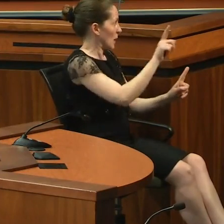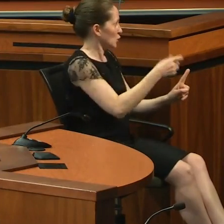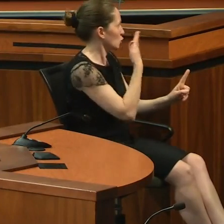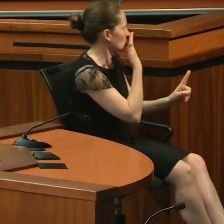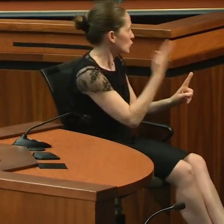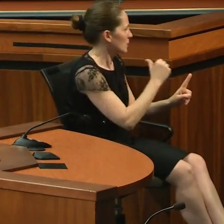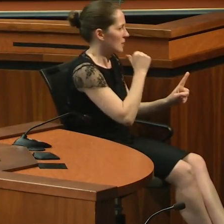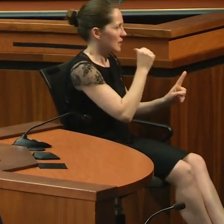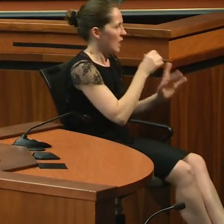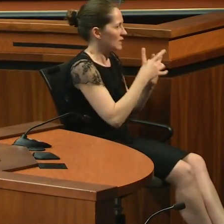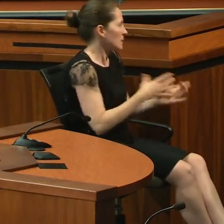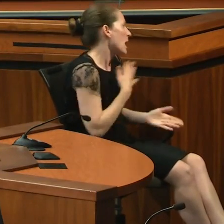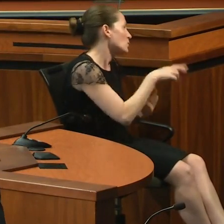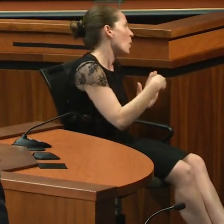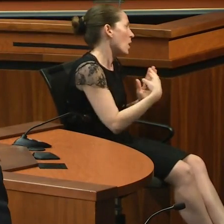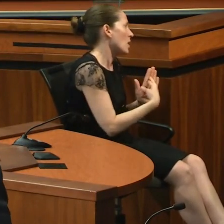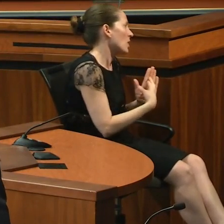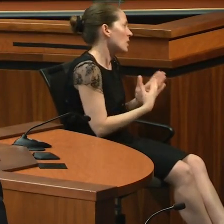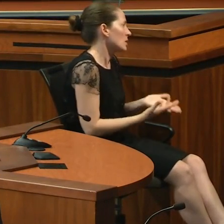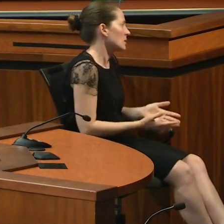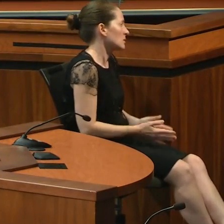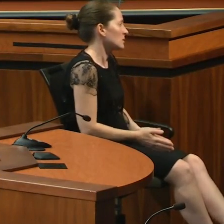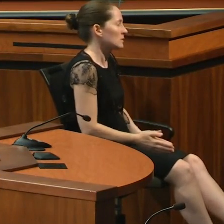Chris. So your point's well taken, but